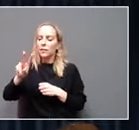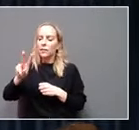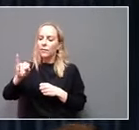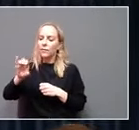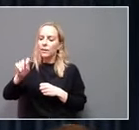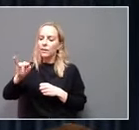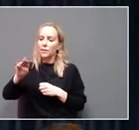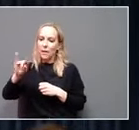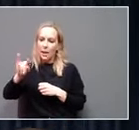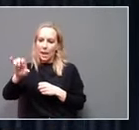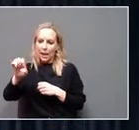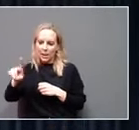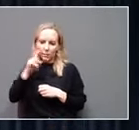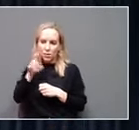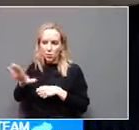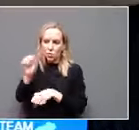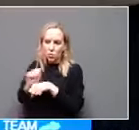work. Thank you, Governor.